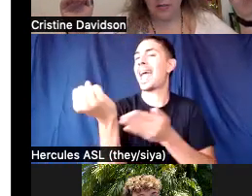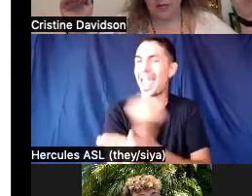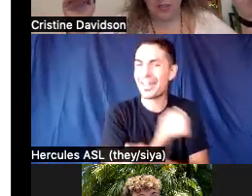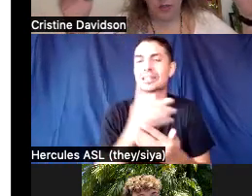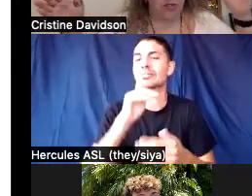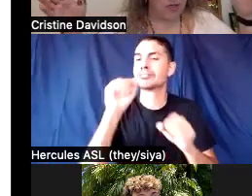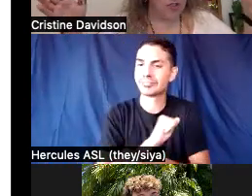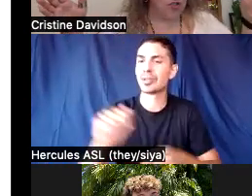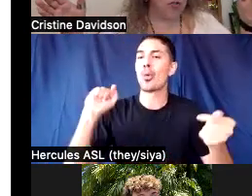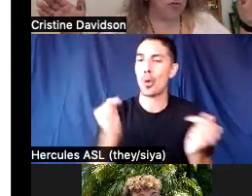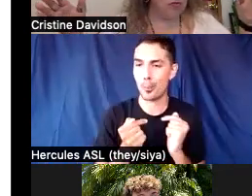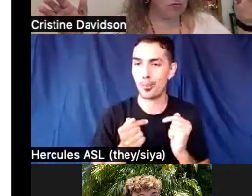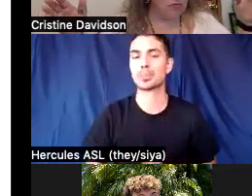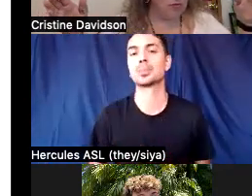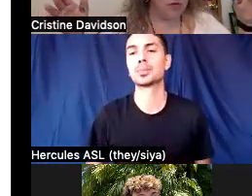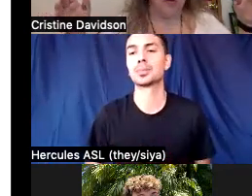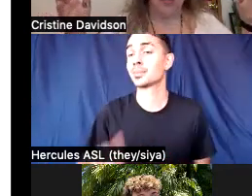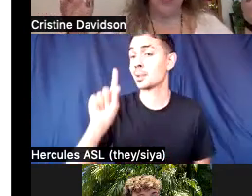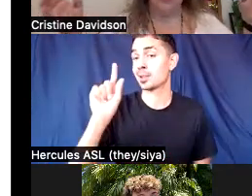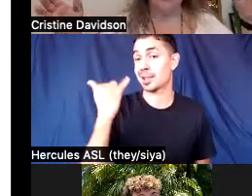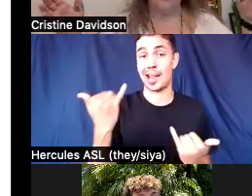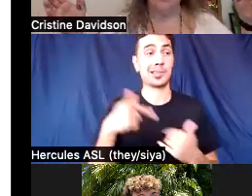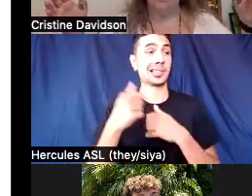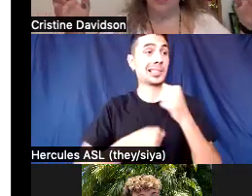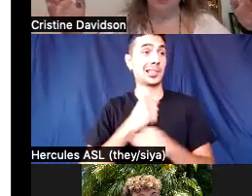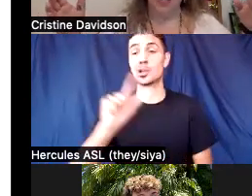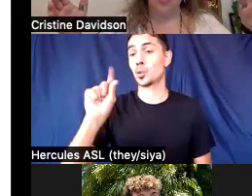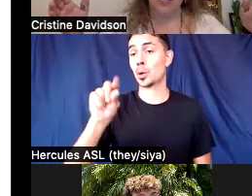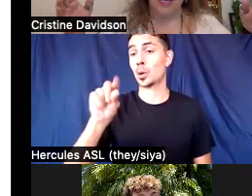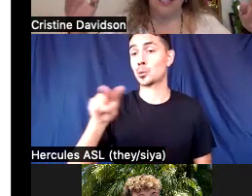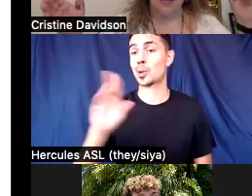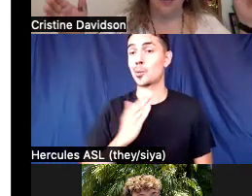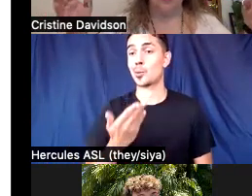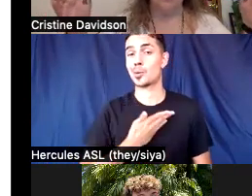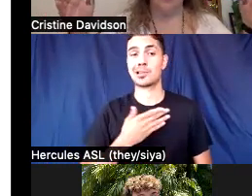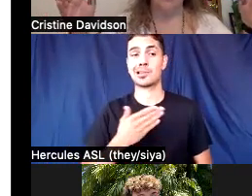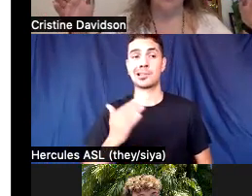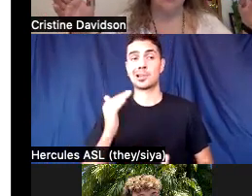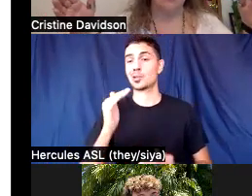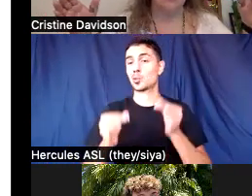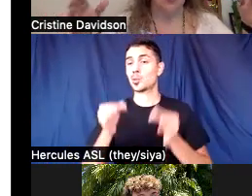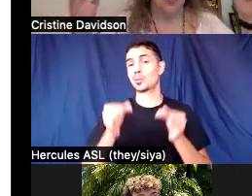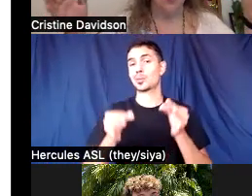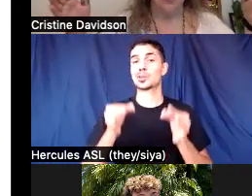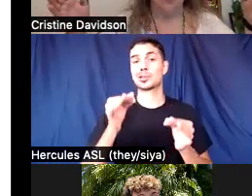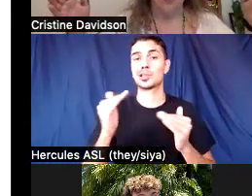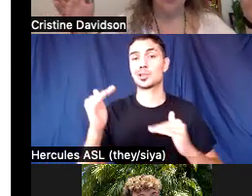in 2022, with the criminal legal system being prioritized as a way to respond to